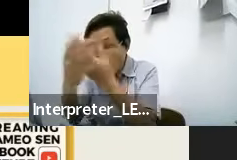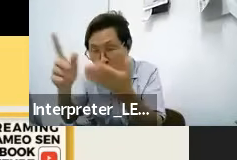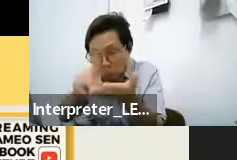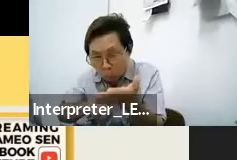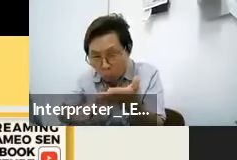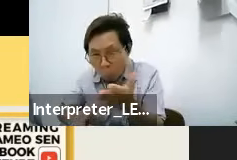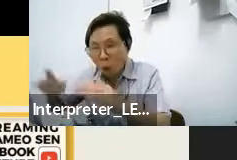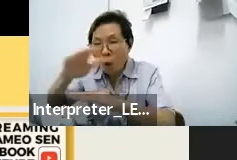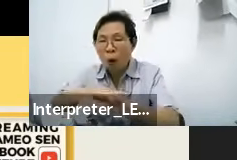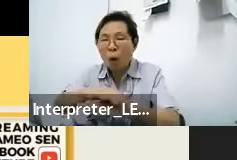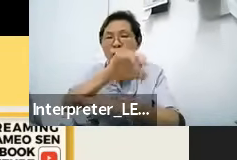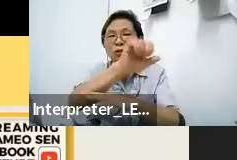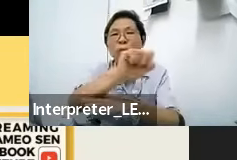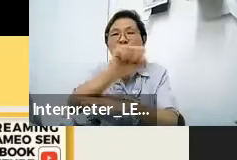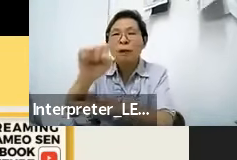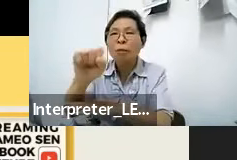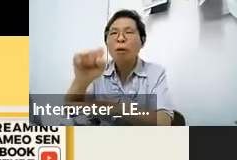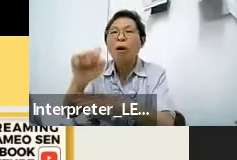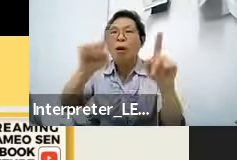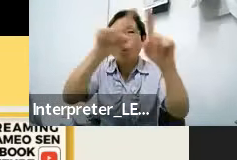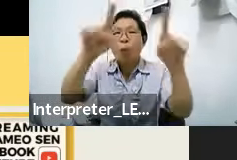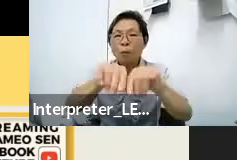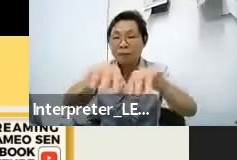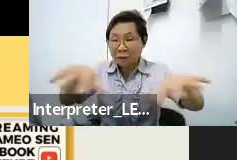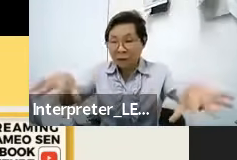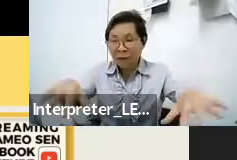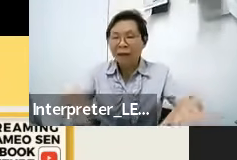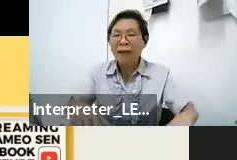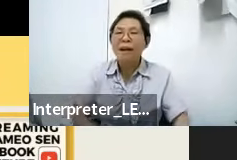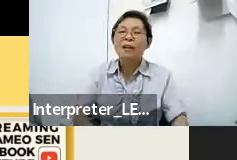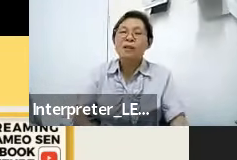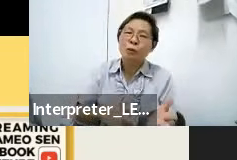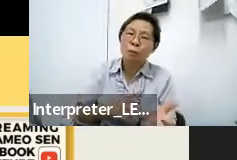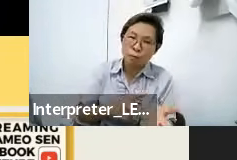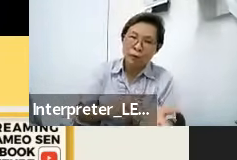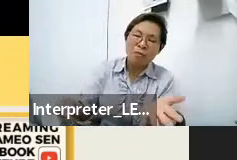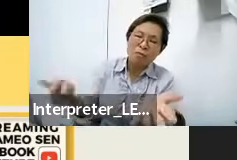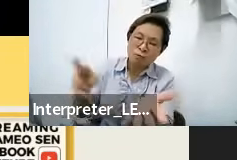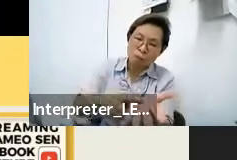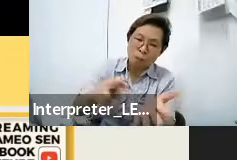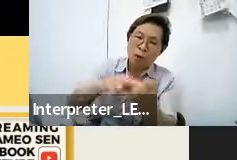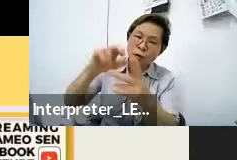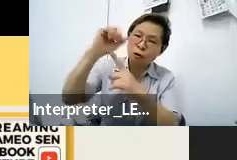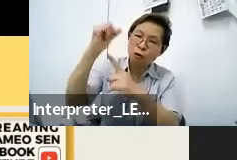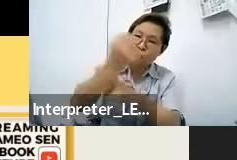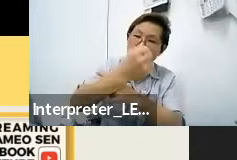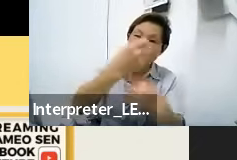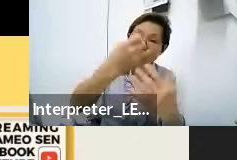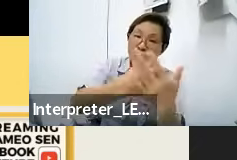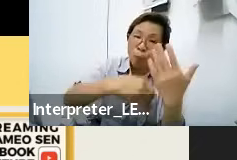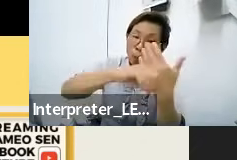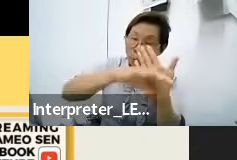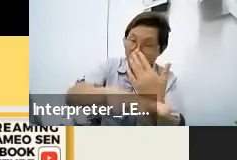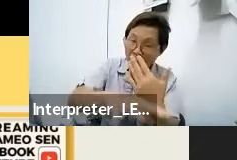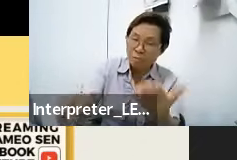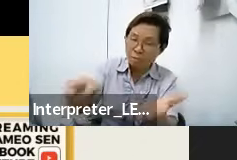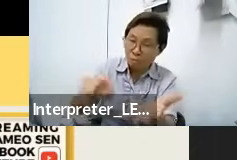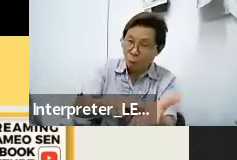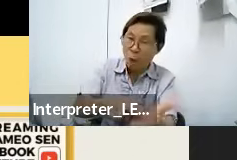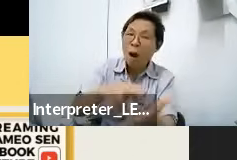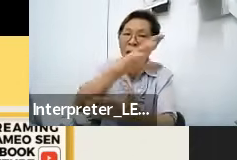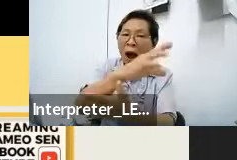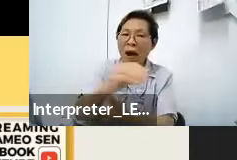on SEIA's website. You may subscribe to our social media channels, both SEPs